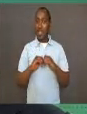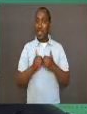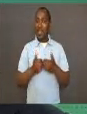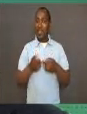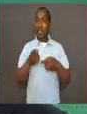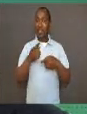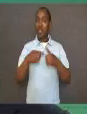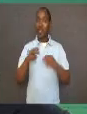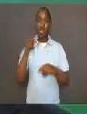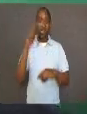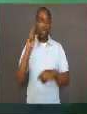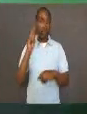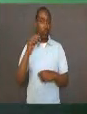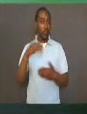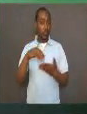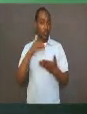was discovered.